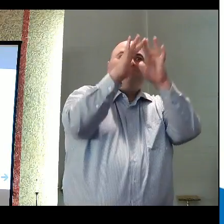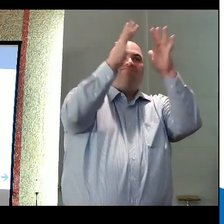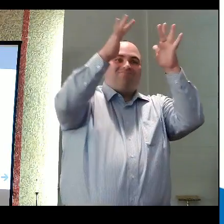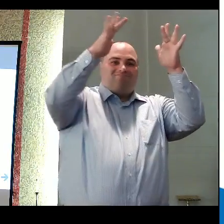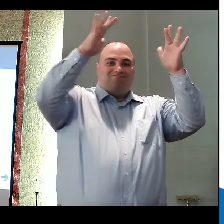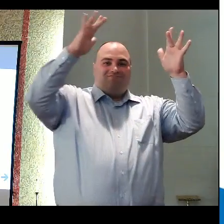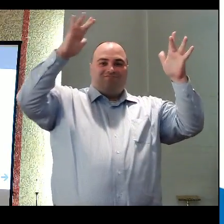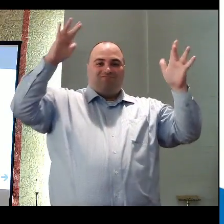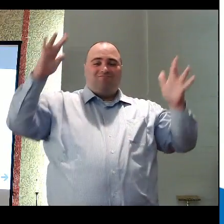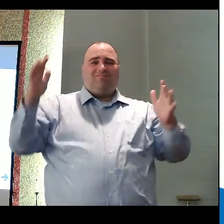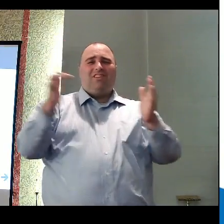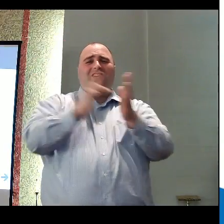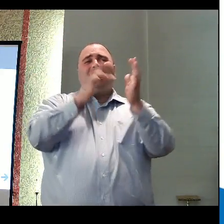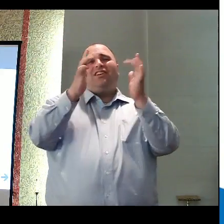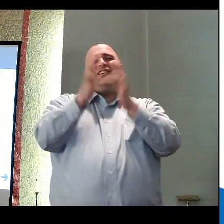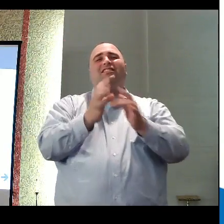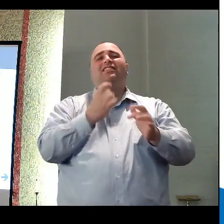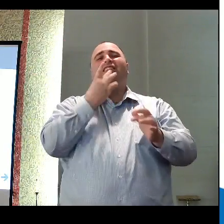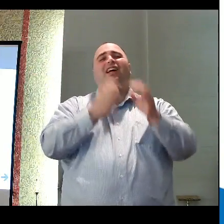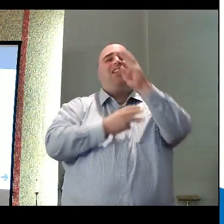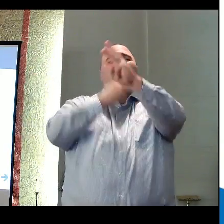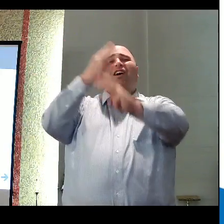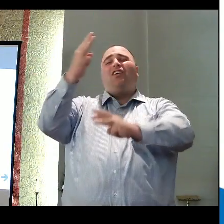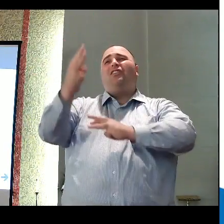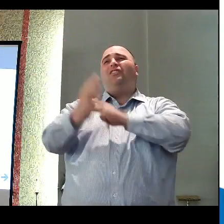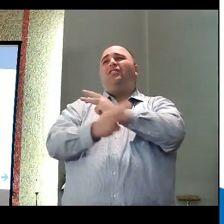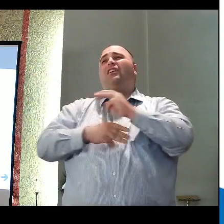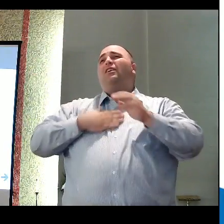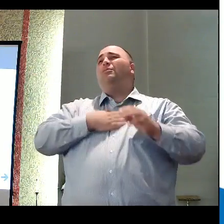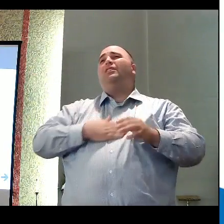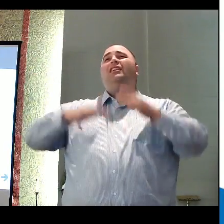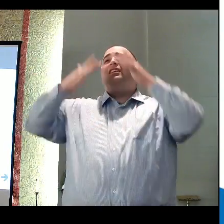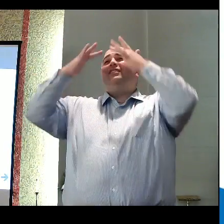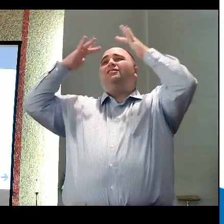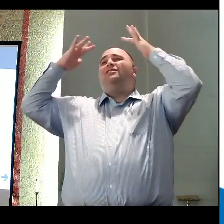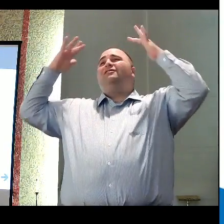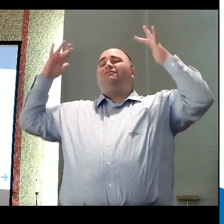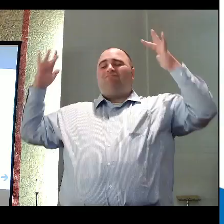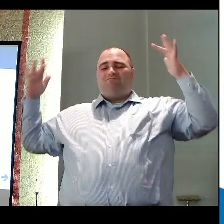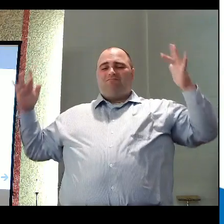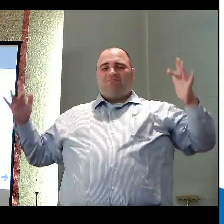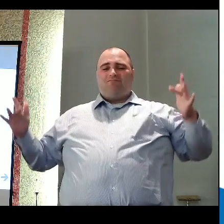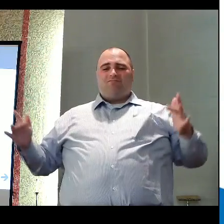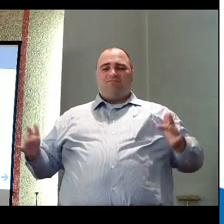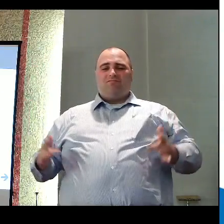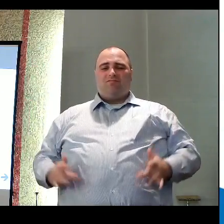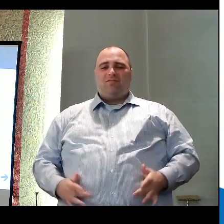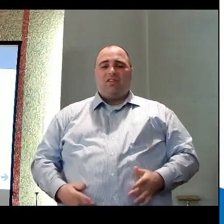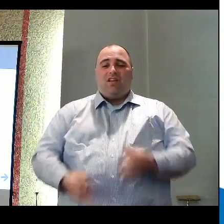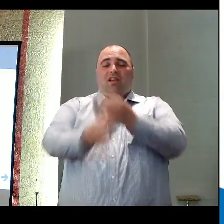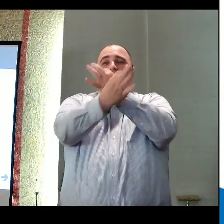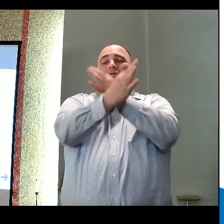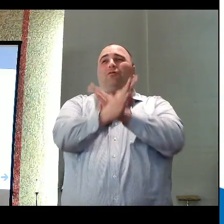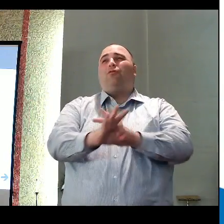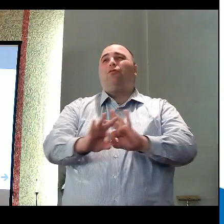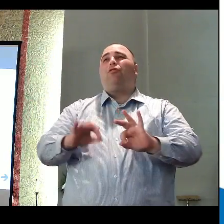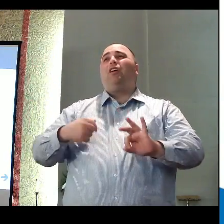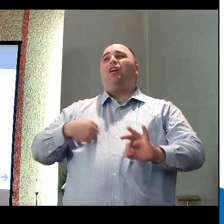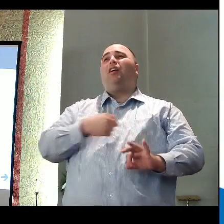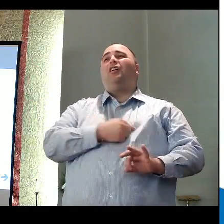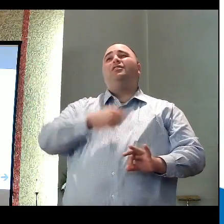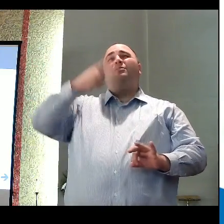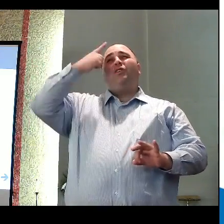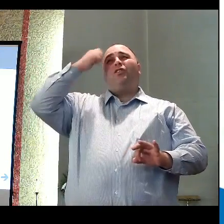shining. Jesus, light of the world, shine upon us. Set us free by